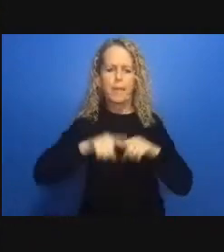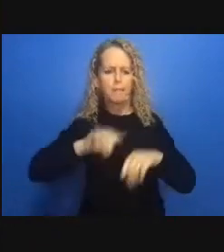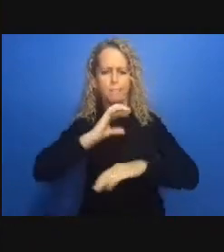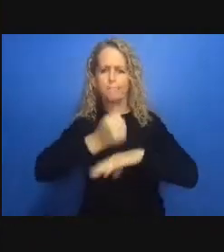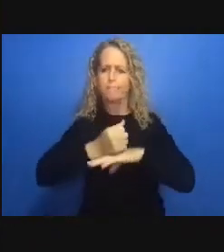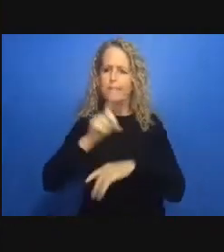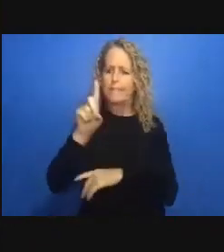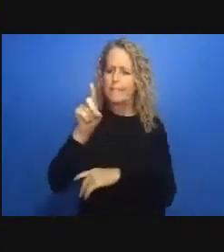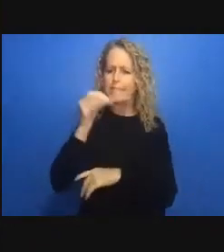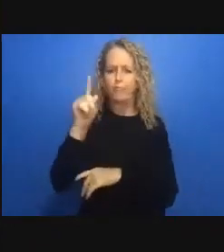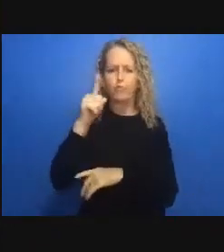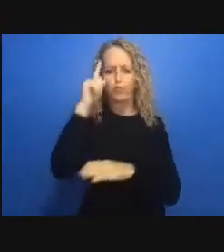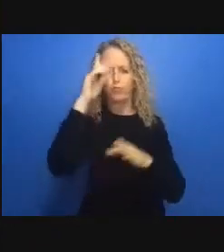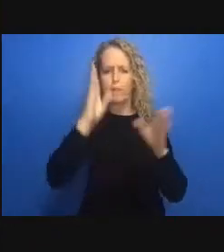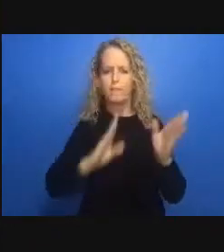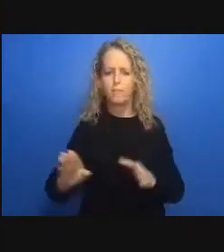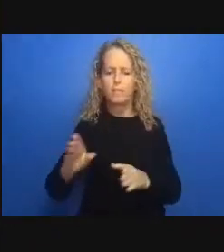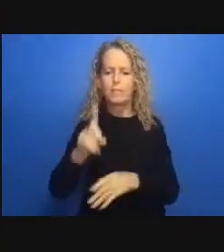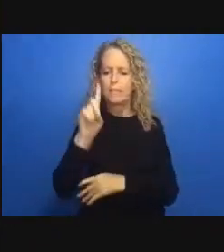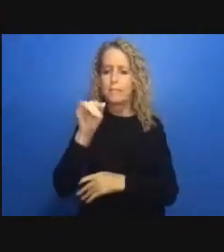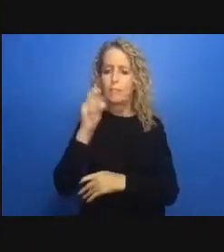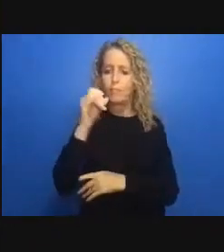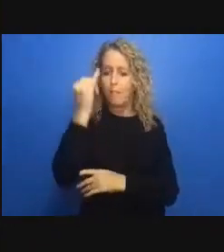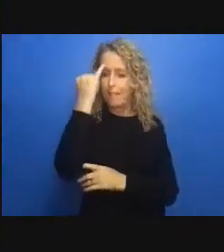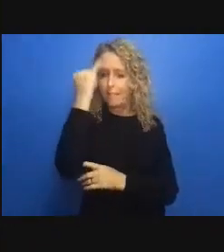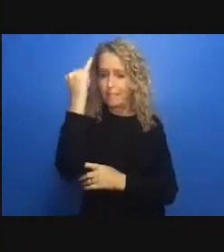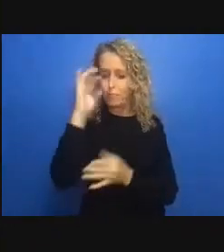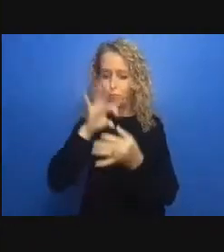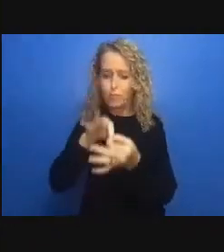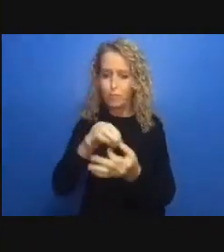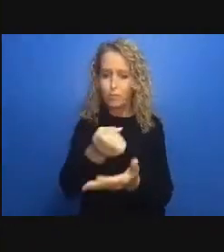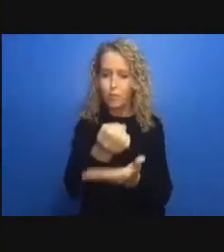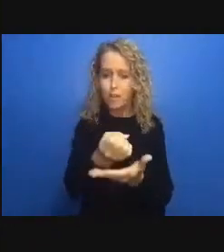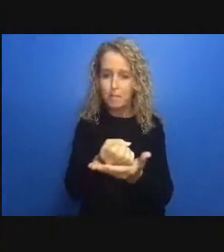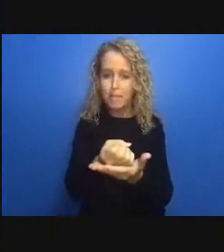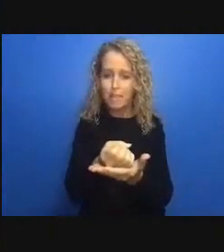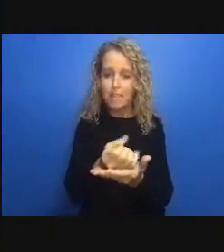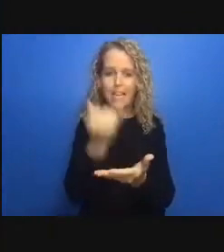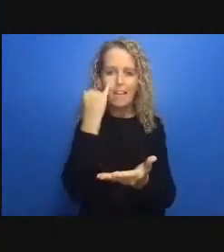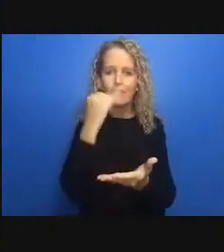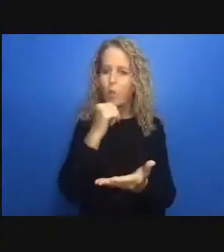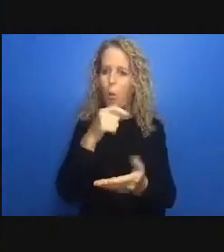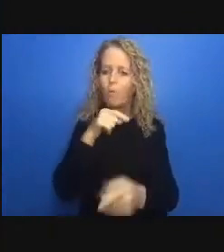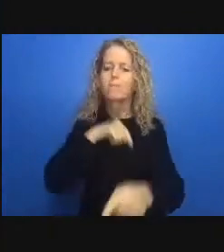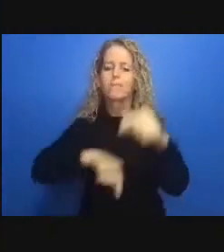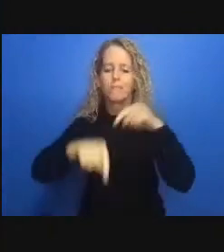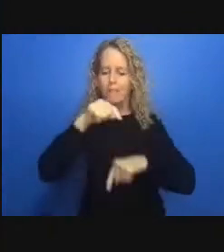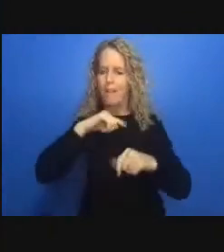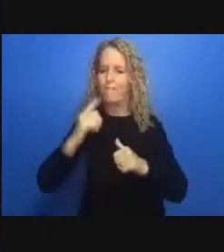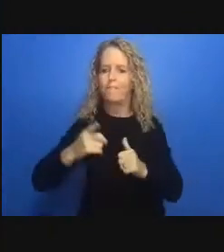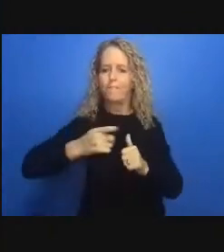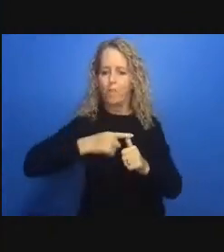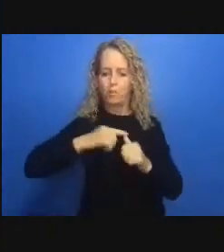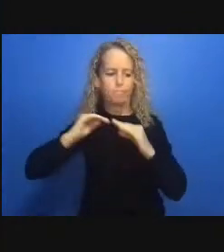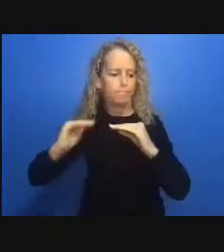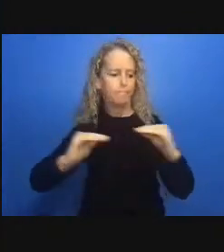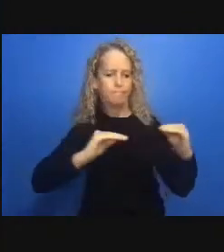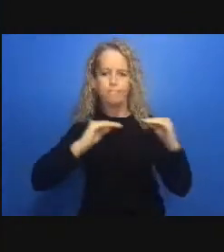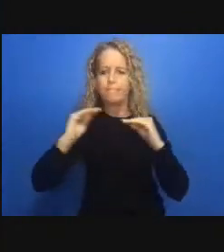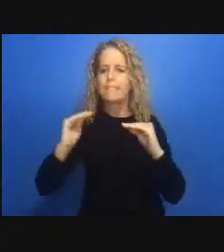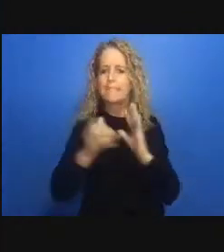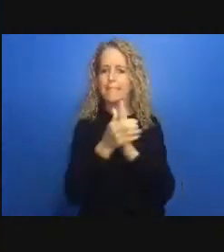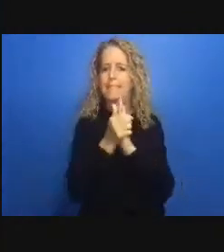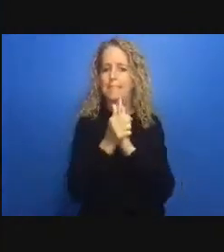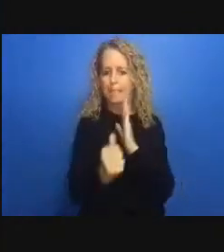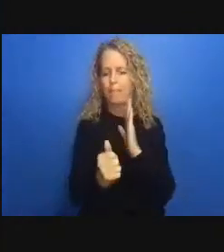ideas for a region and for an economy without thinking about how do we actually help people get these skills in order to be able to